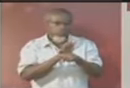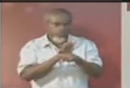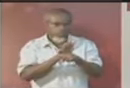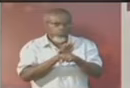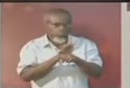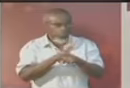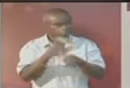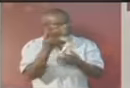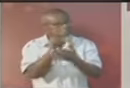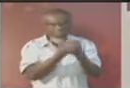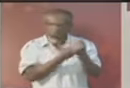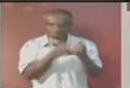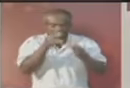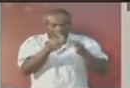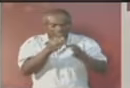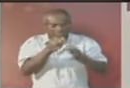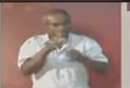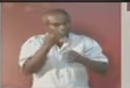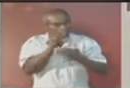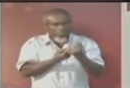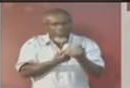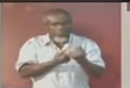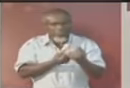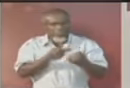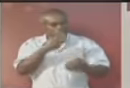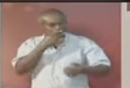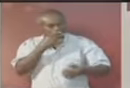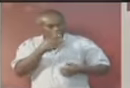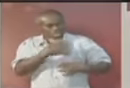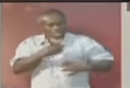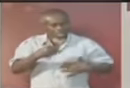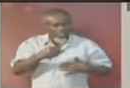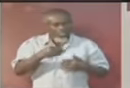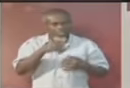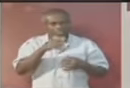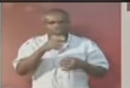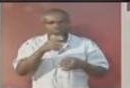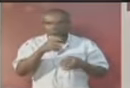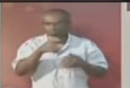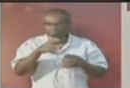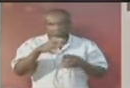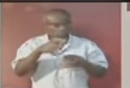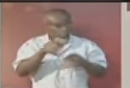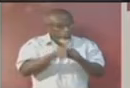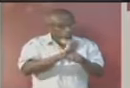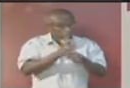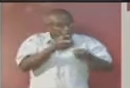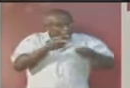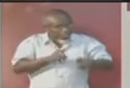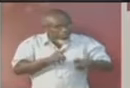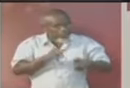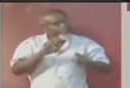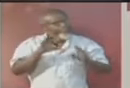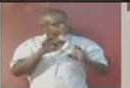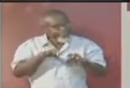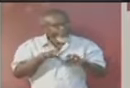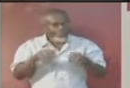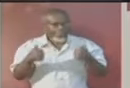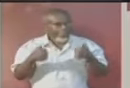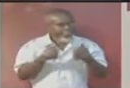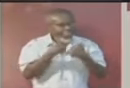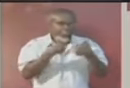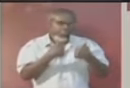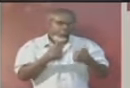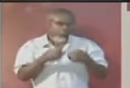together will probably exacerbate the effects of each other. With regards to your monitoring, as you know, North Central